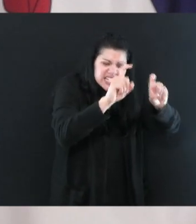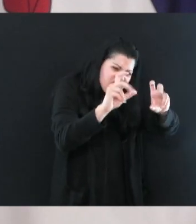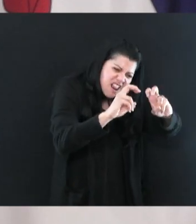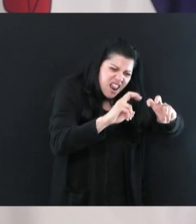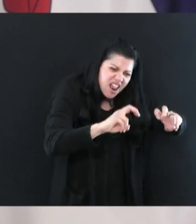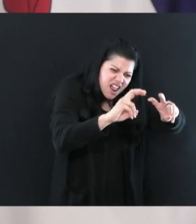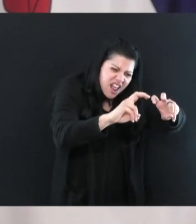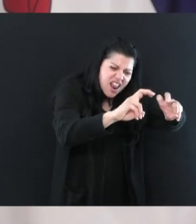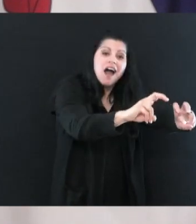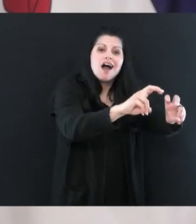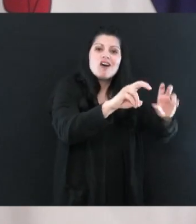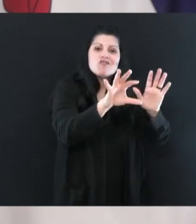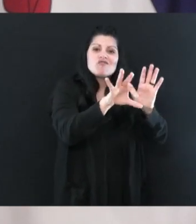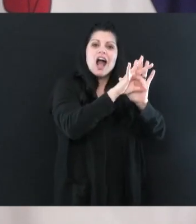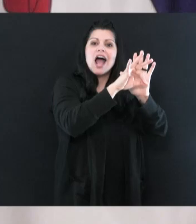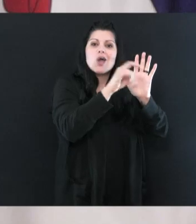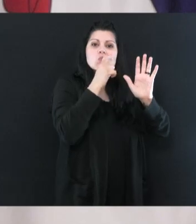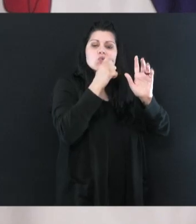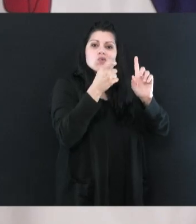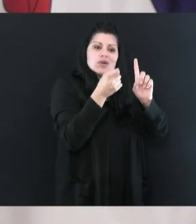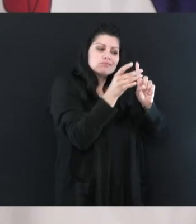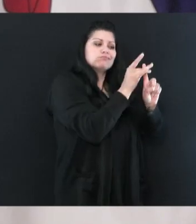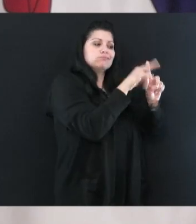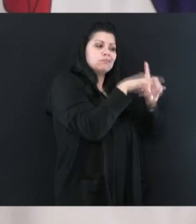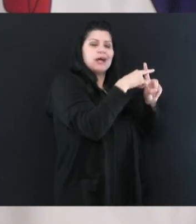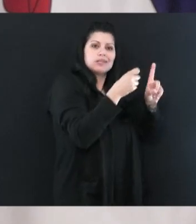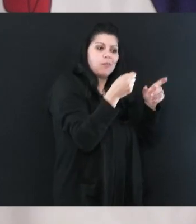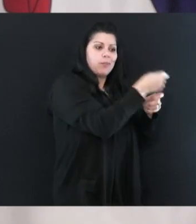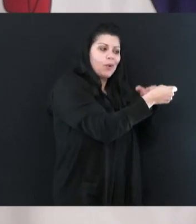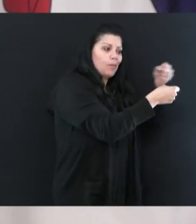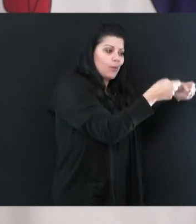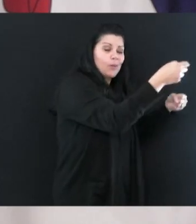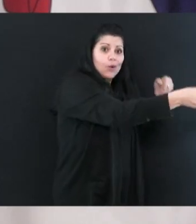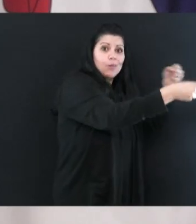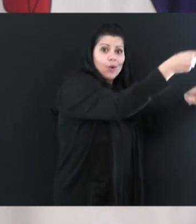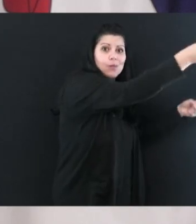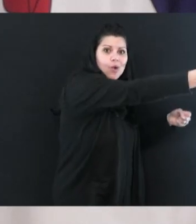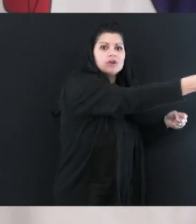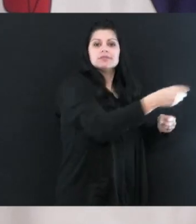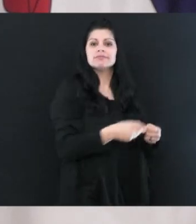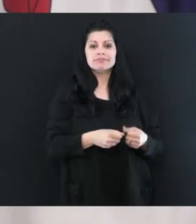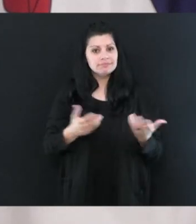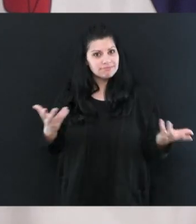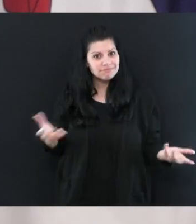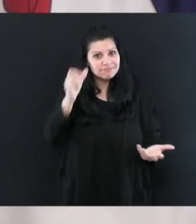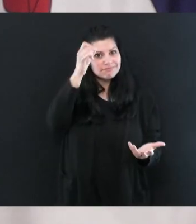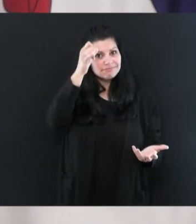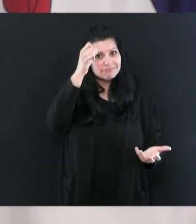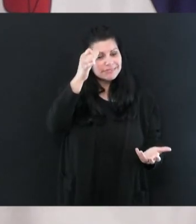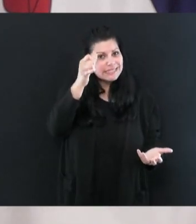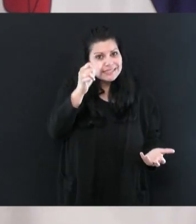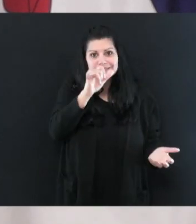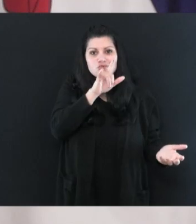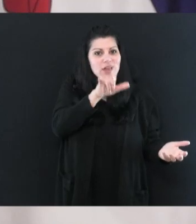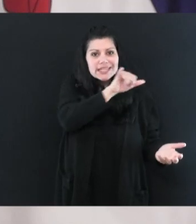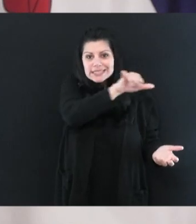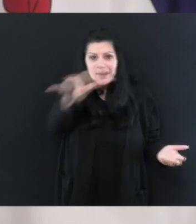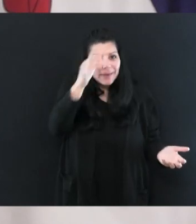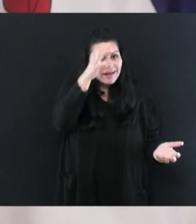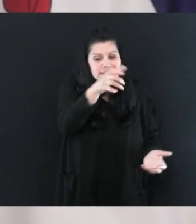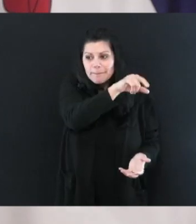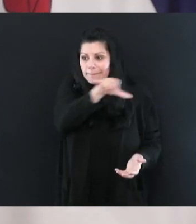kids. Love the kids. And then, if they would, please look and go get